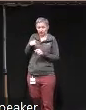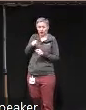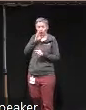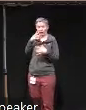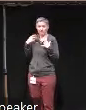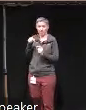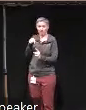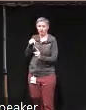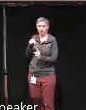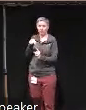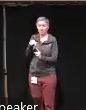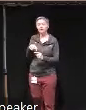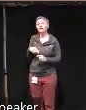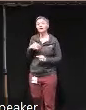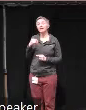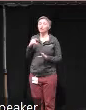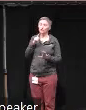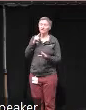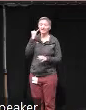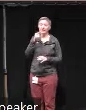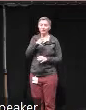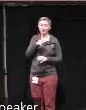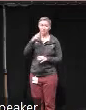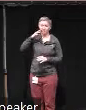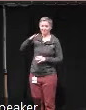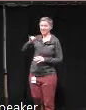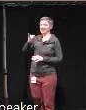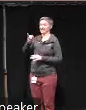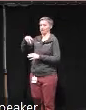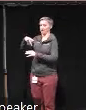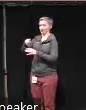you if you exclude the inpatient unit.